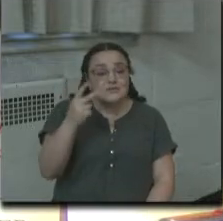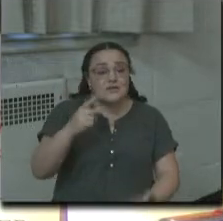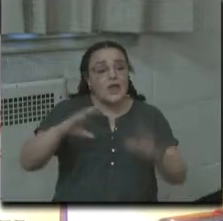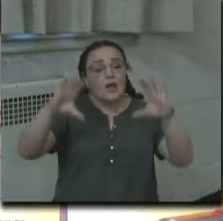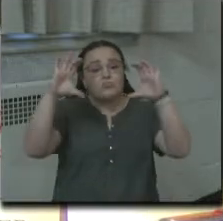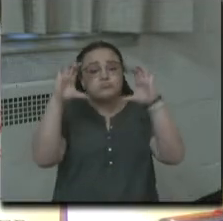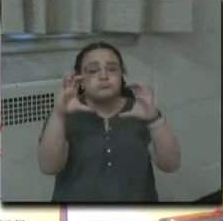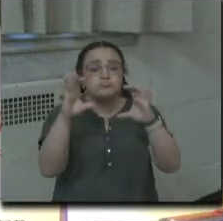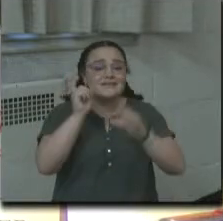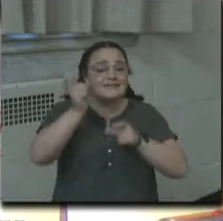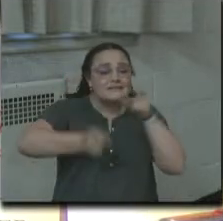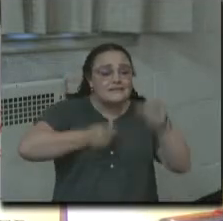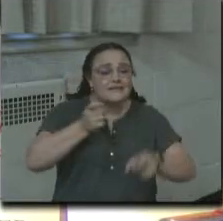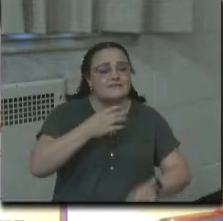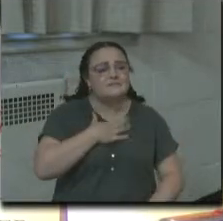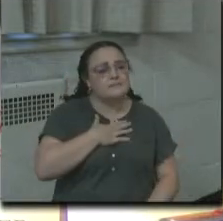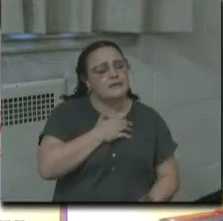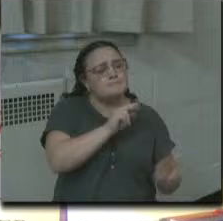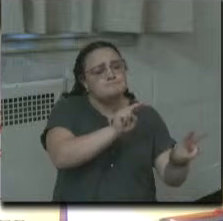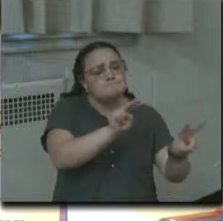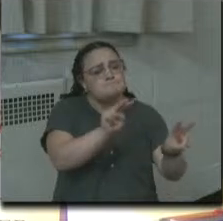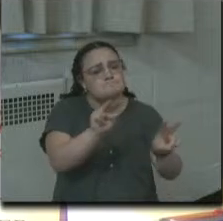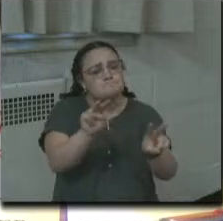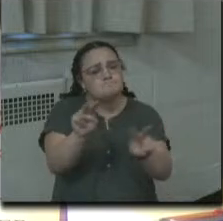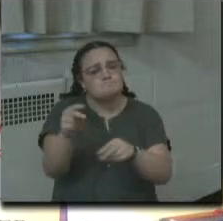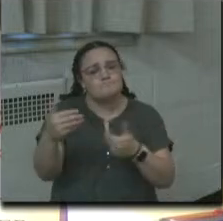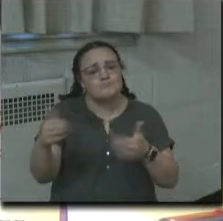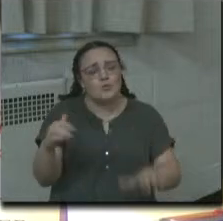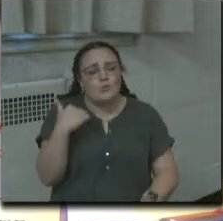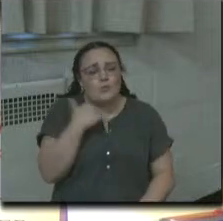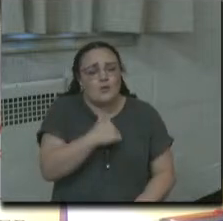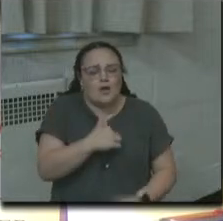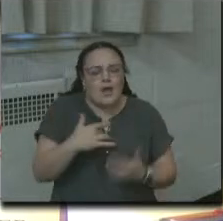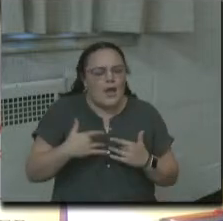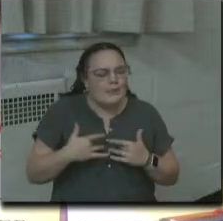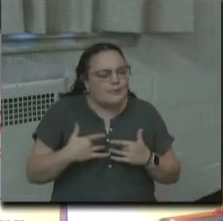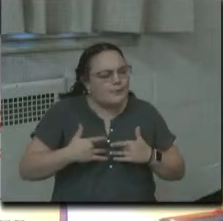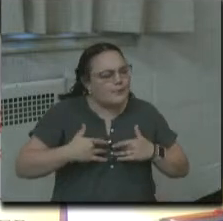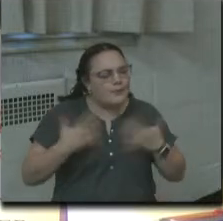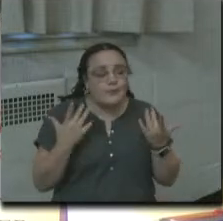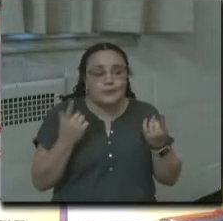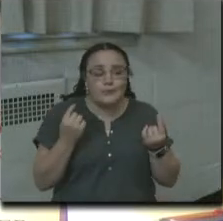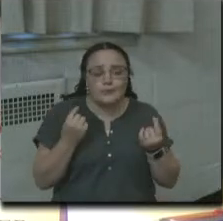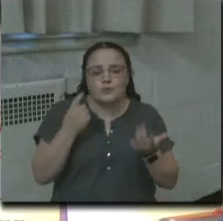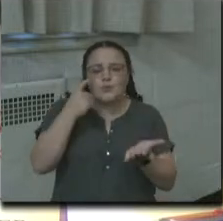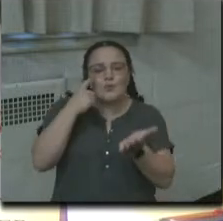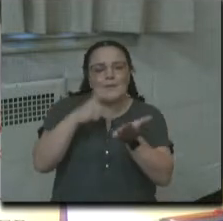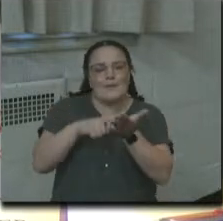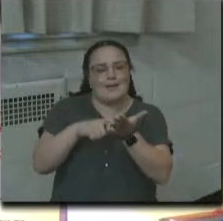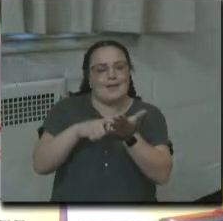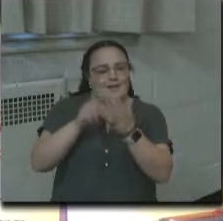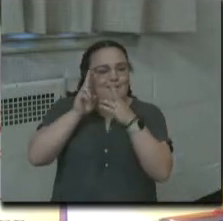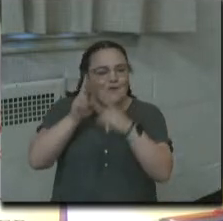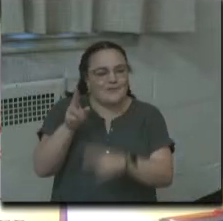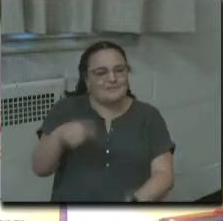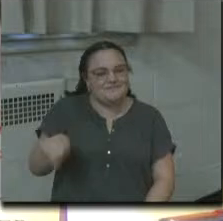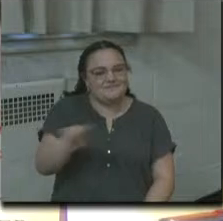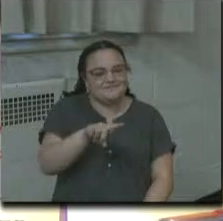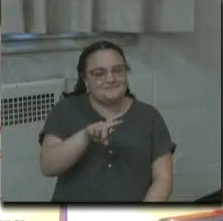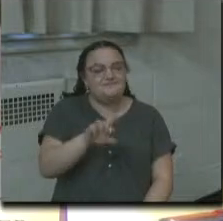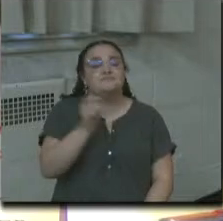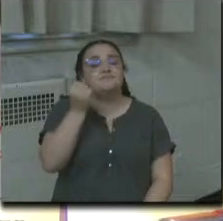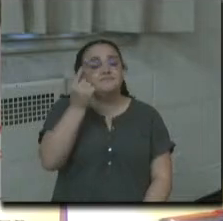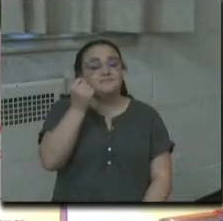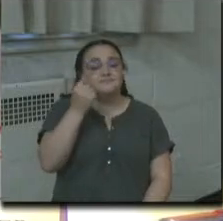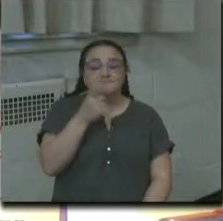gifts around, please take a look because we are excited to really recognize them at this time. Over the years,